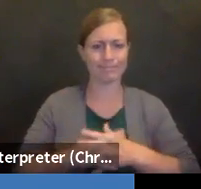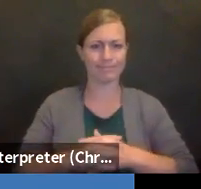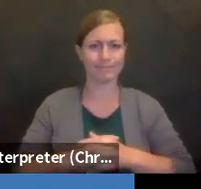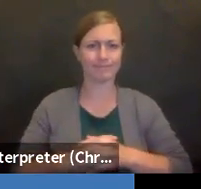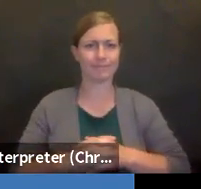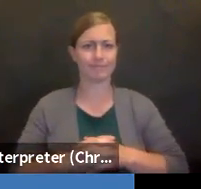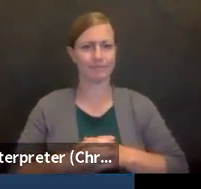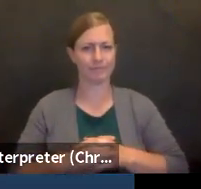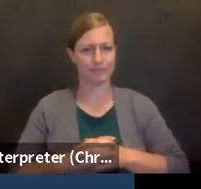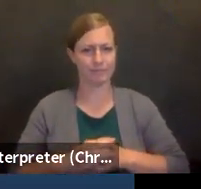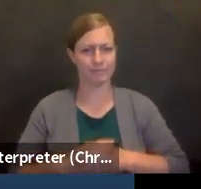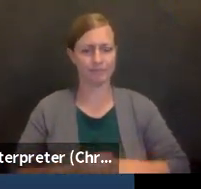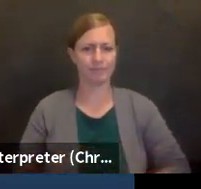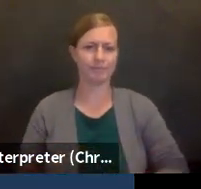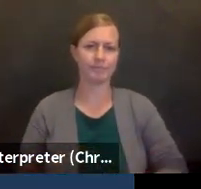Weird.